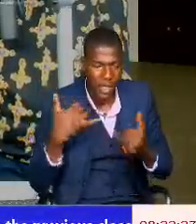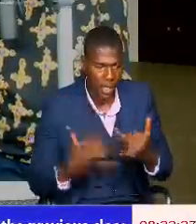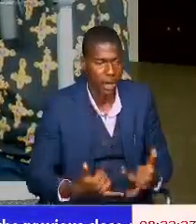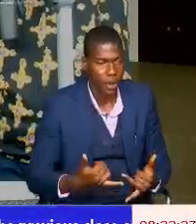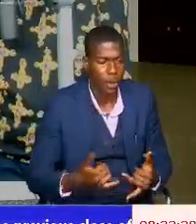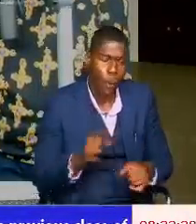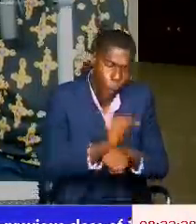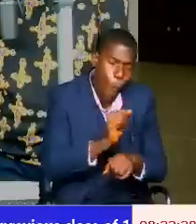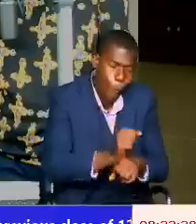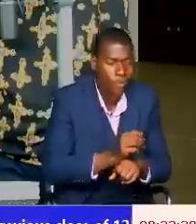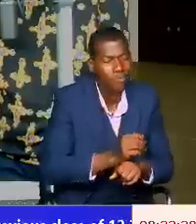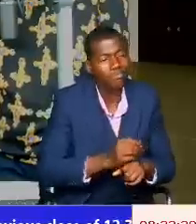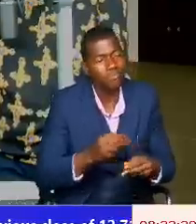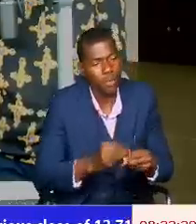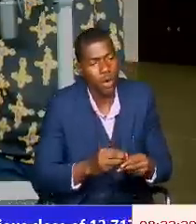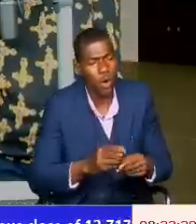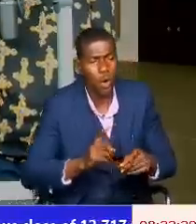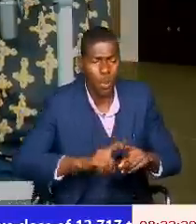Servicom.